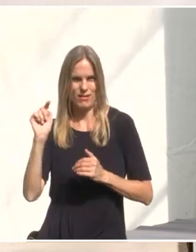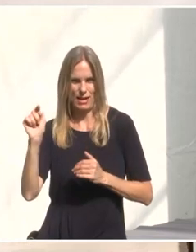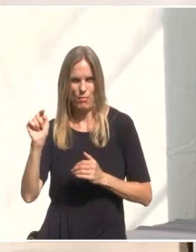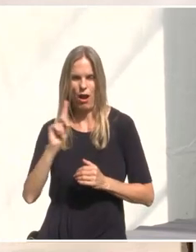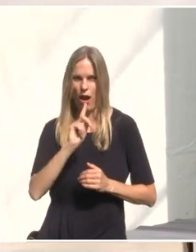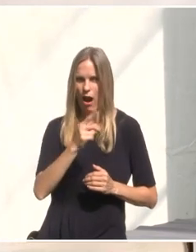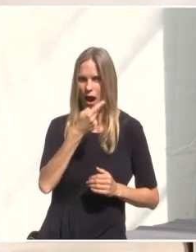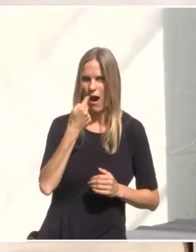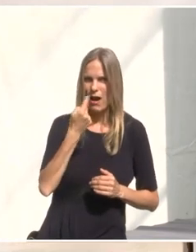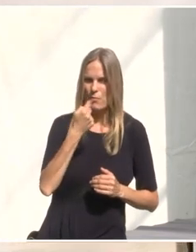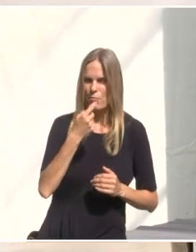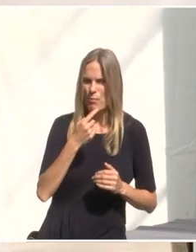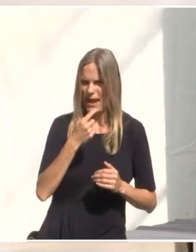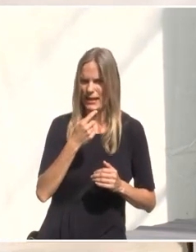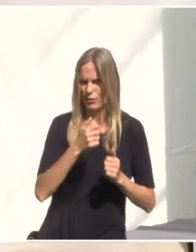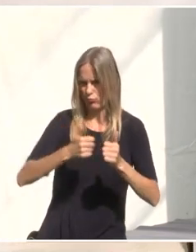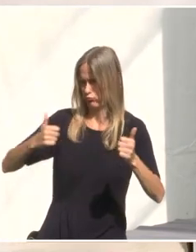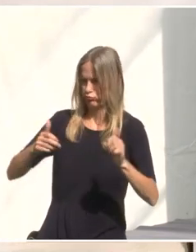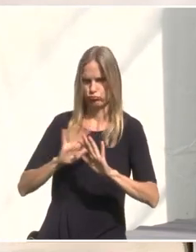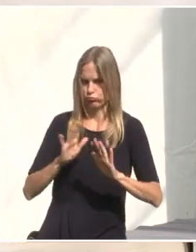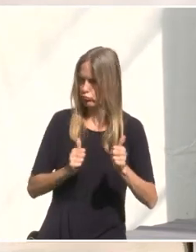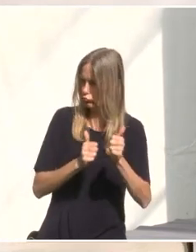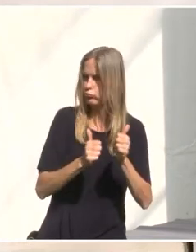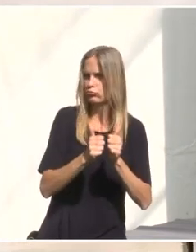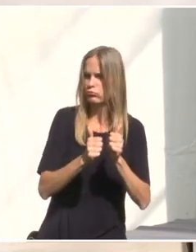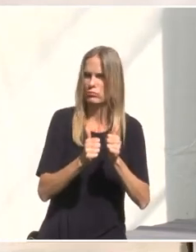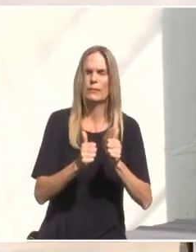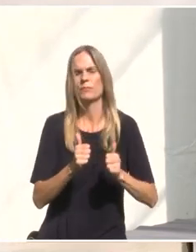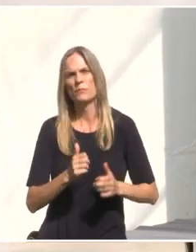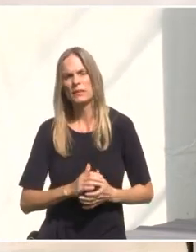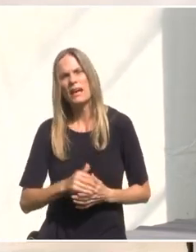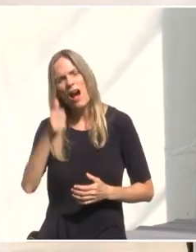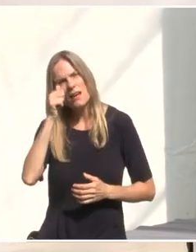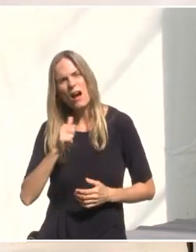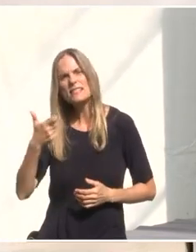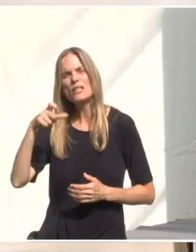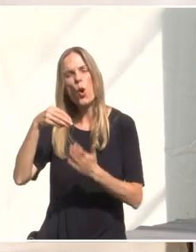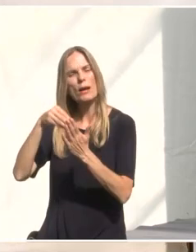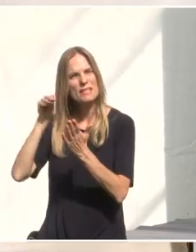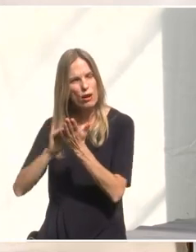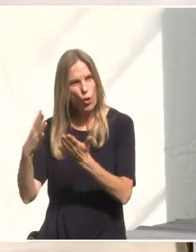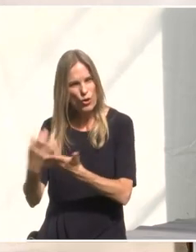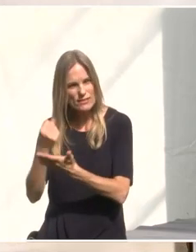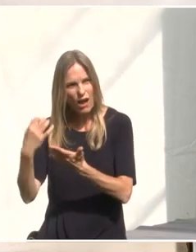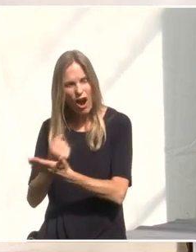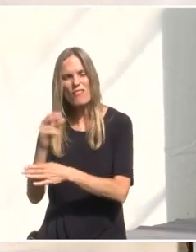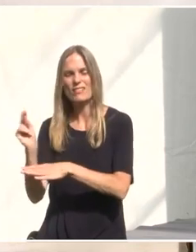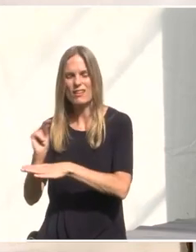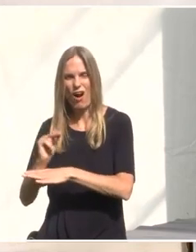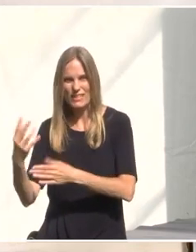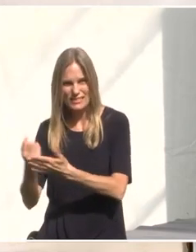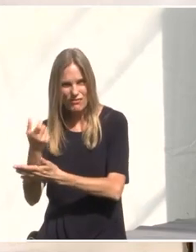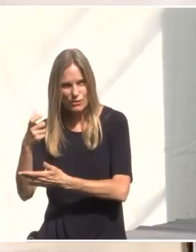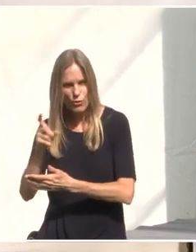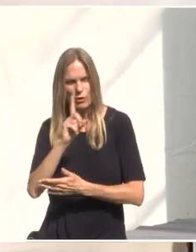men are not that far behind. But when we talk about actually getting treatment, getting to a diagnosis, men just throughout